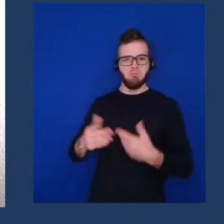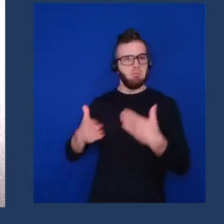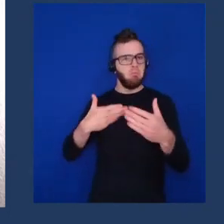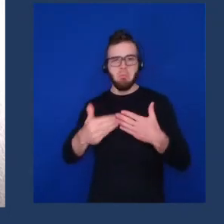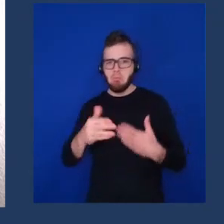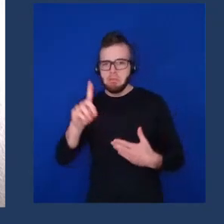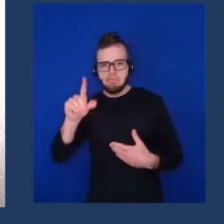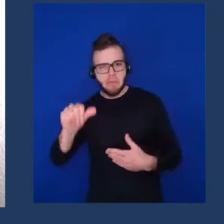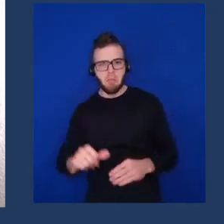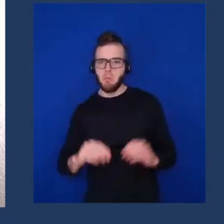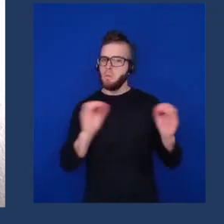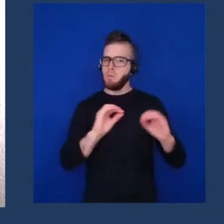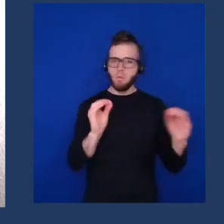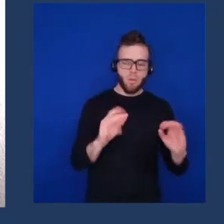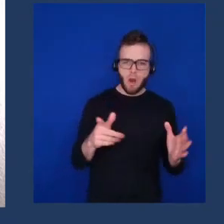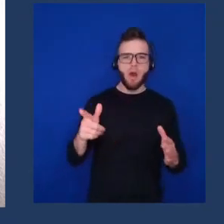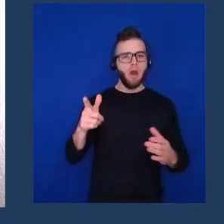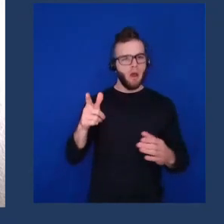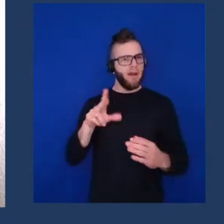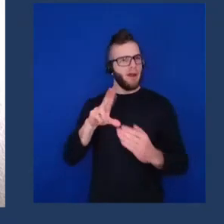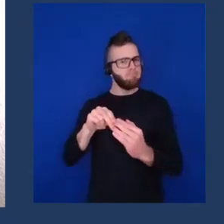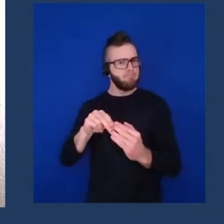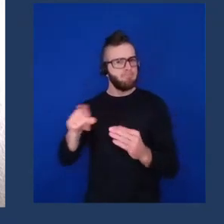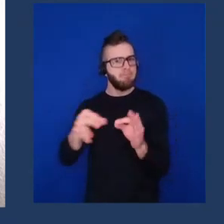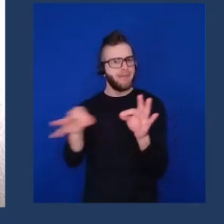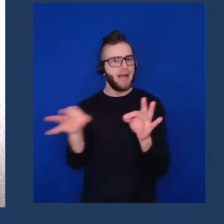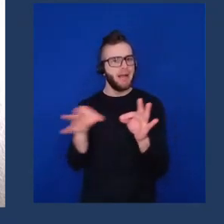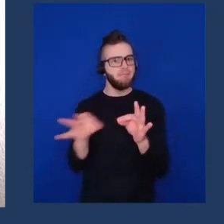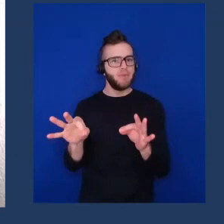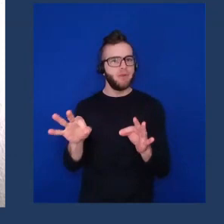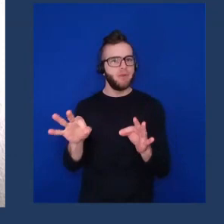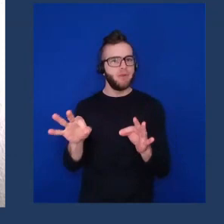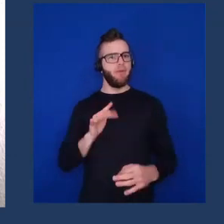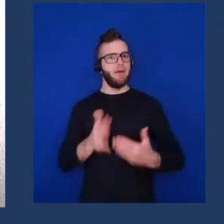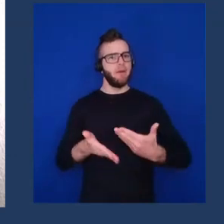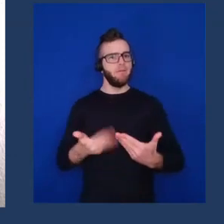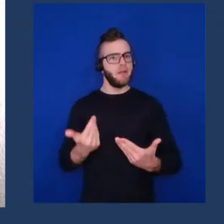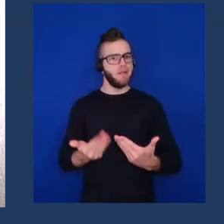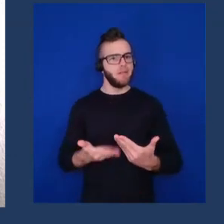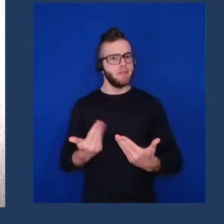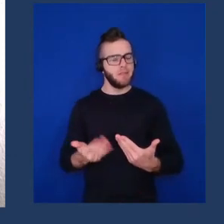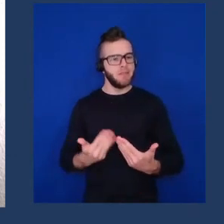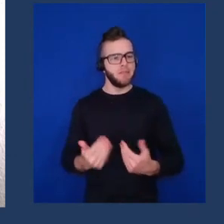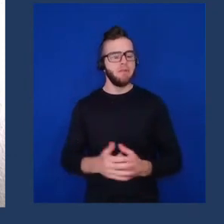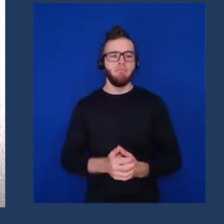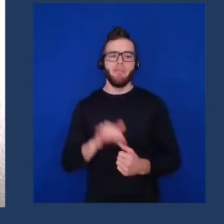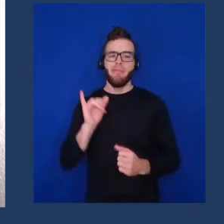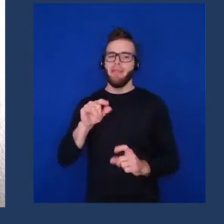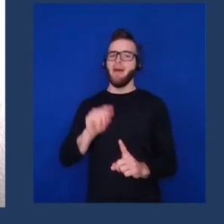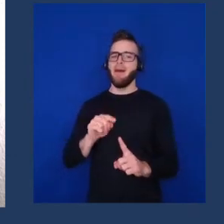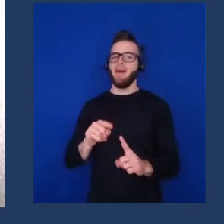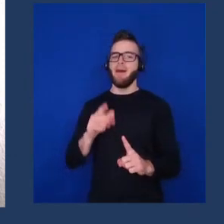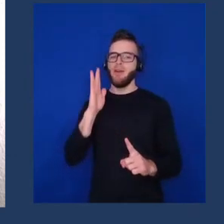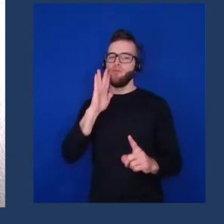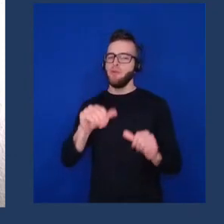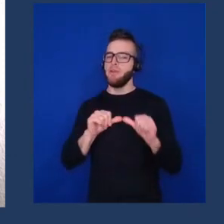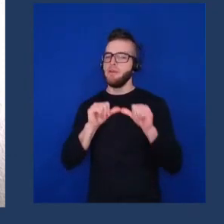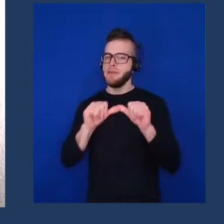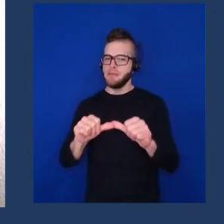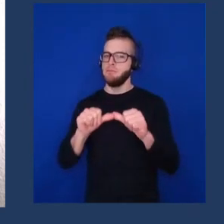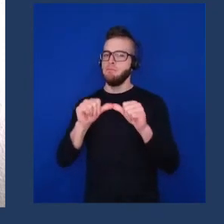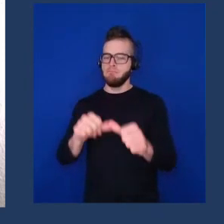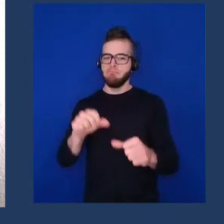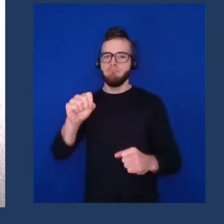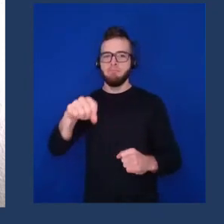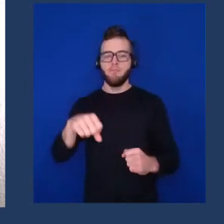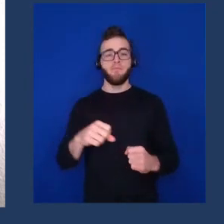captions as a convenience, really, and that is going to continue. We also